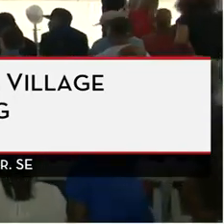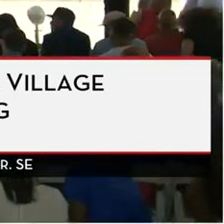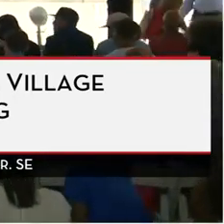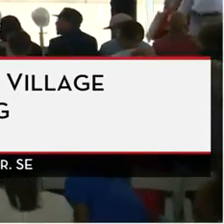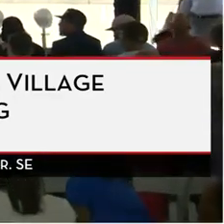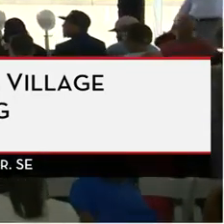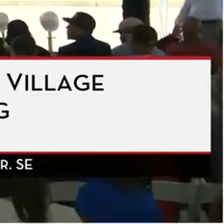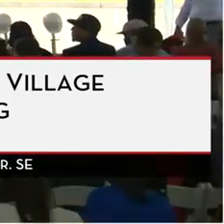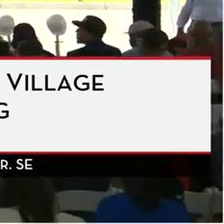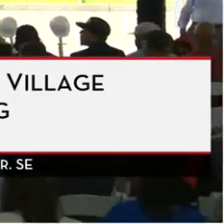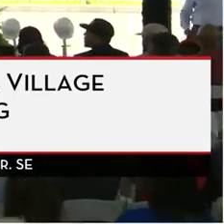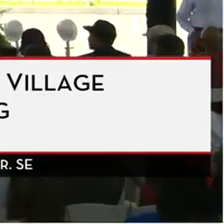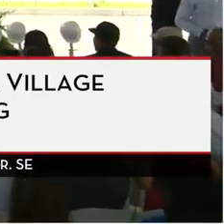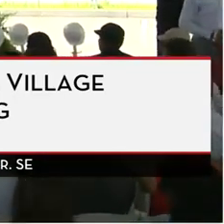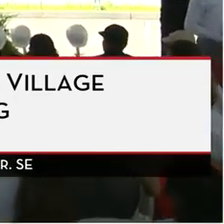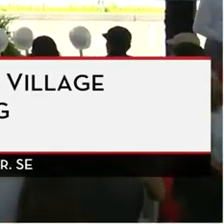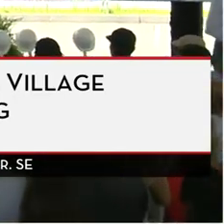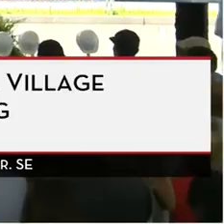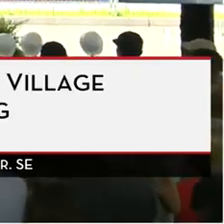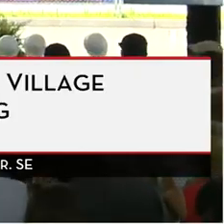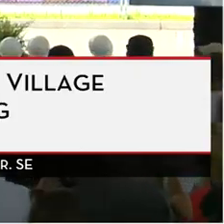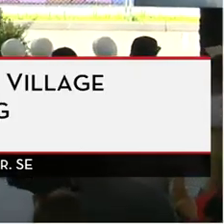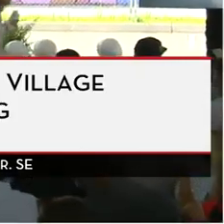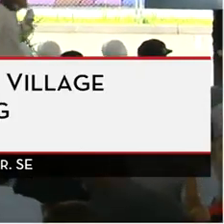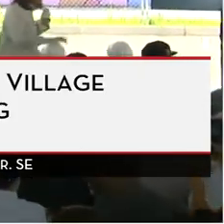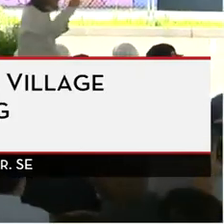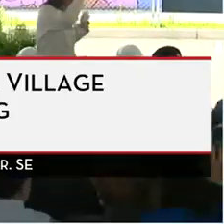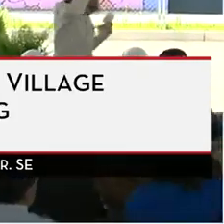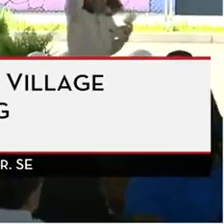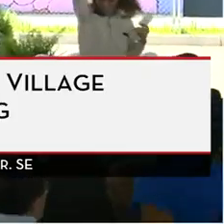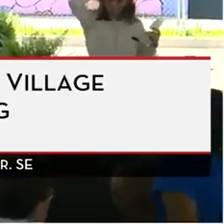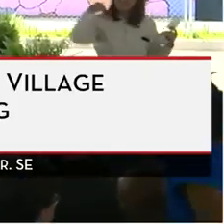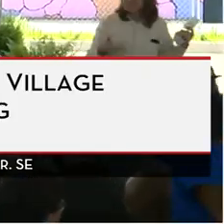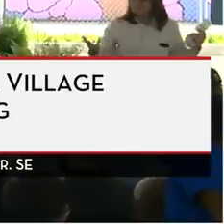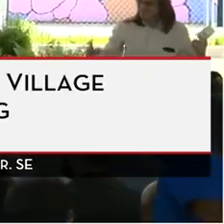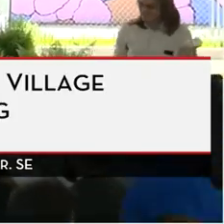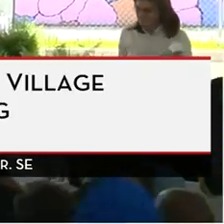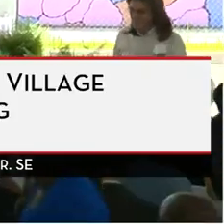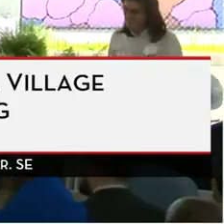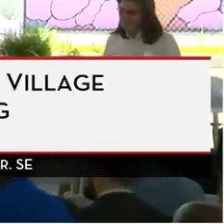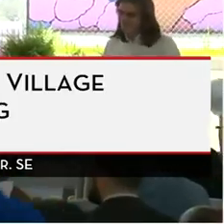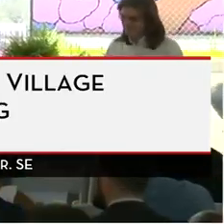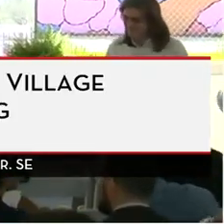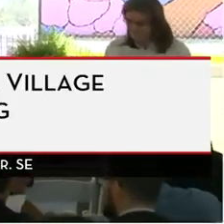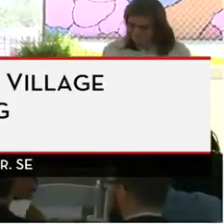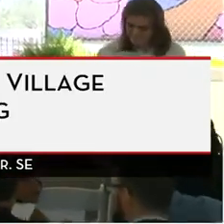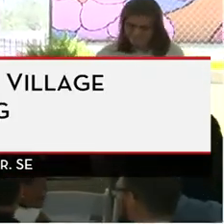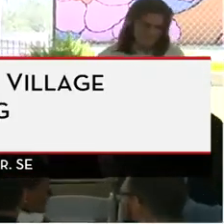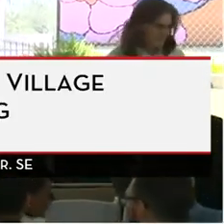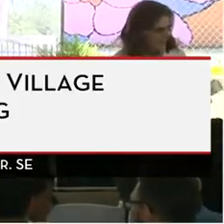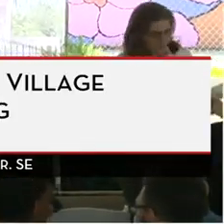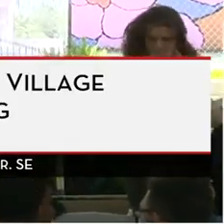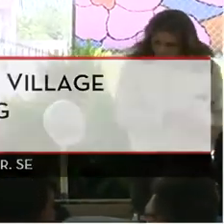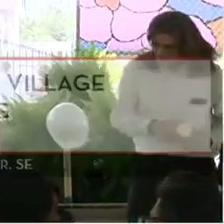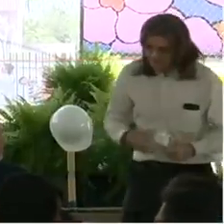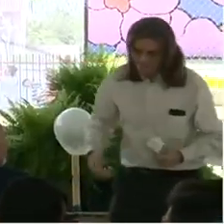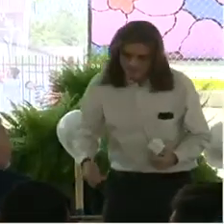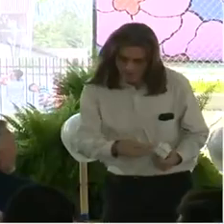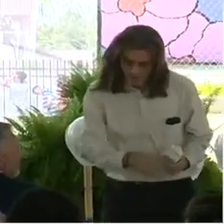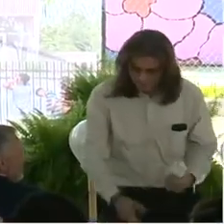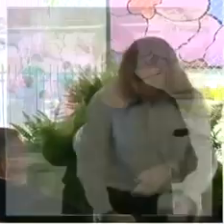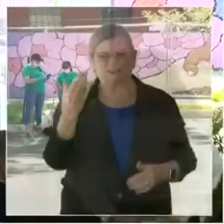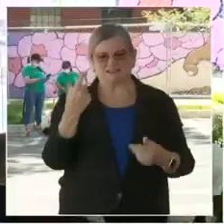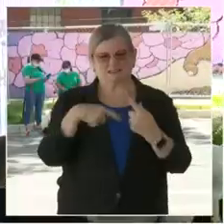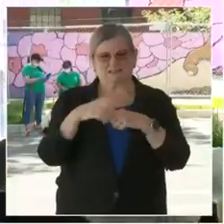village. But thank you and welcome to St. Elizabeth East. My name is Latrina Owens and I'm the Executive Director of the St.